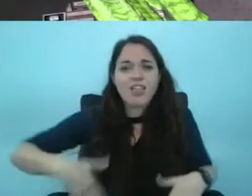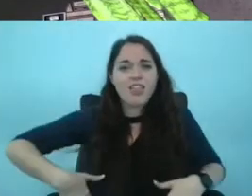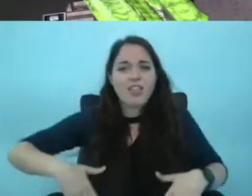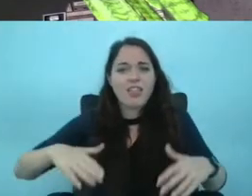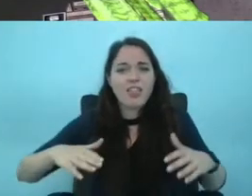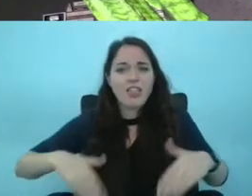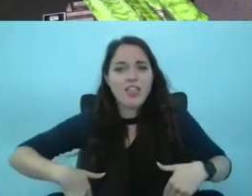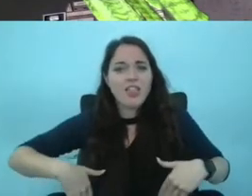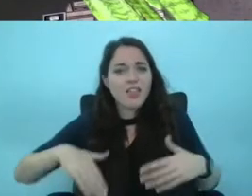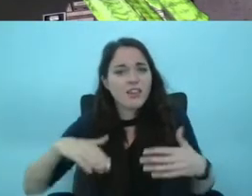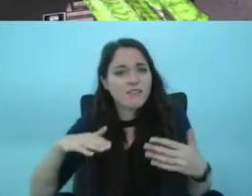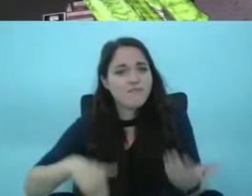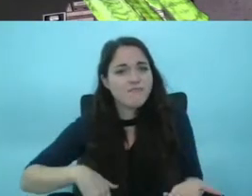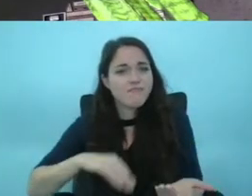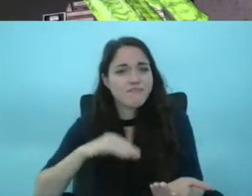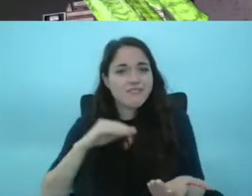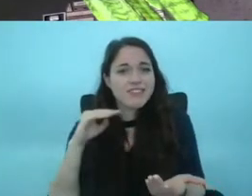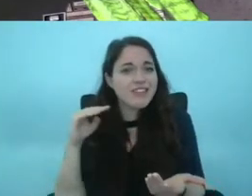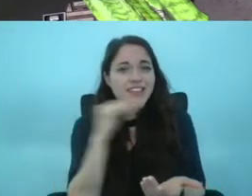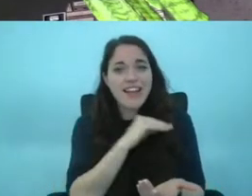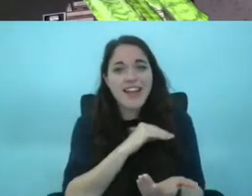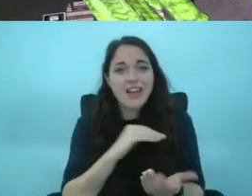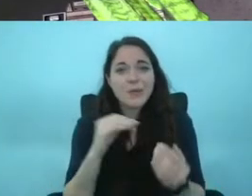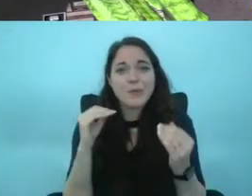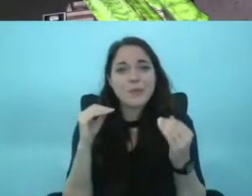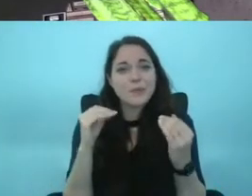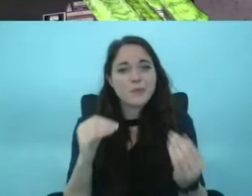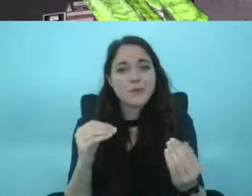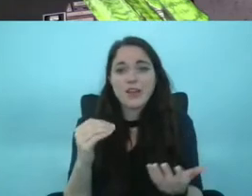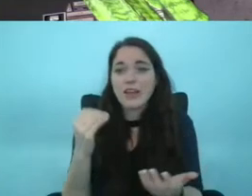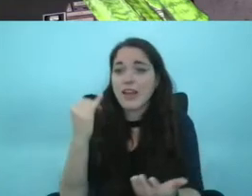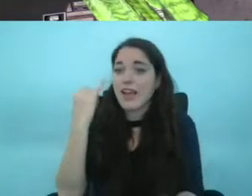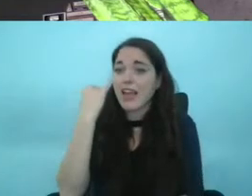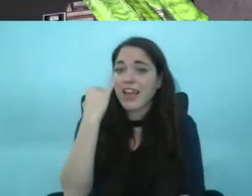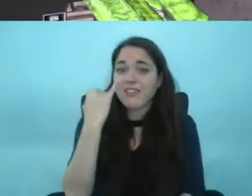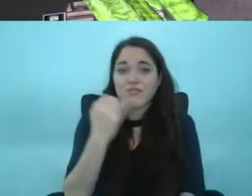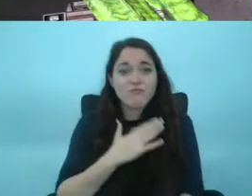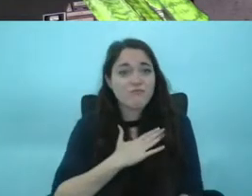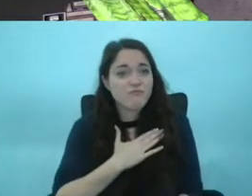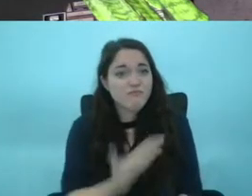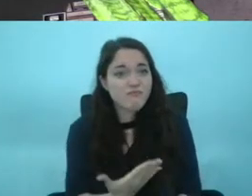if you gave love freely, if you've earned an honest